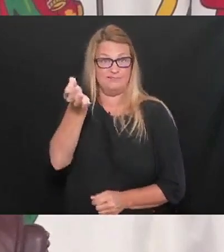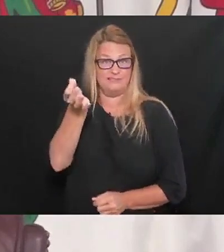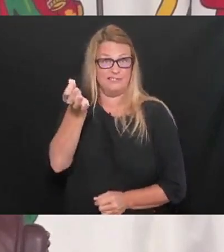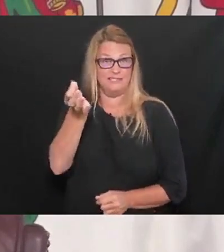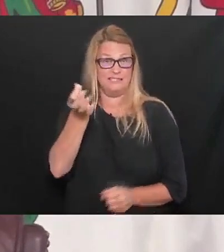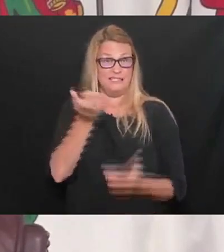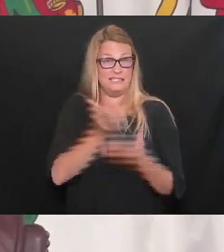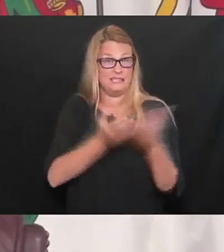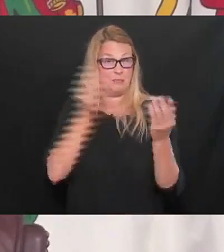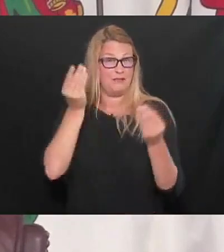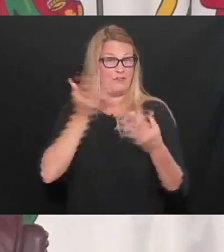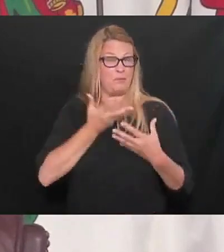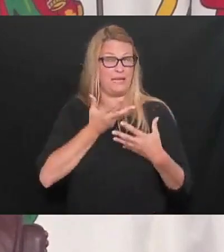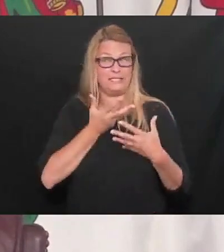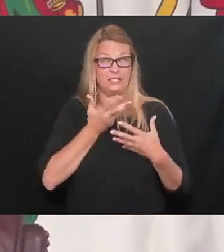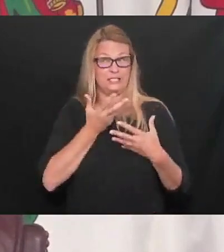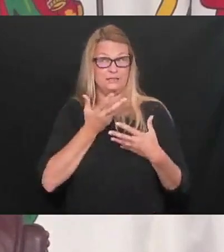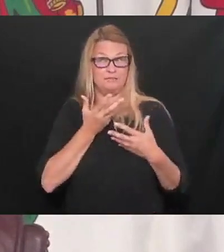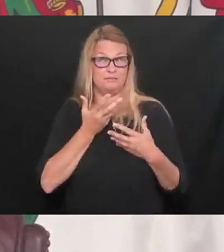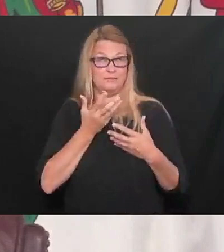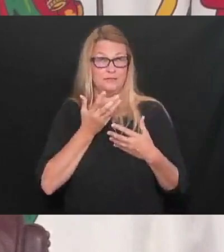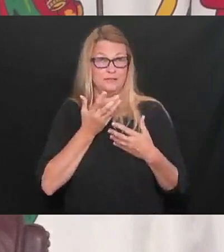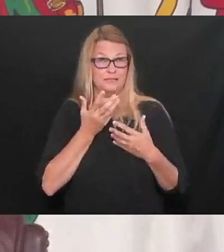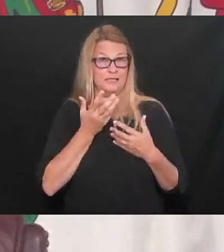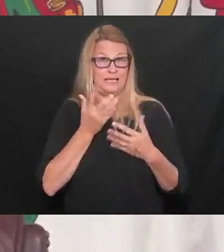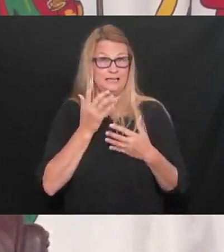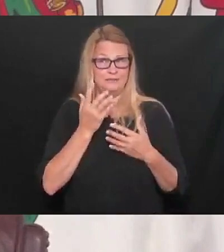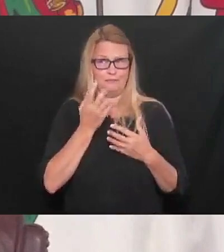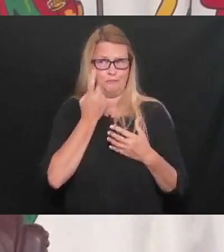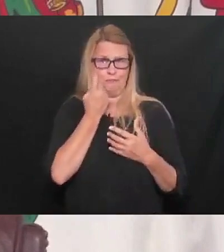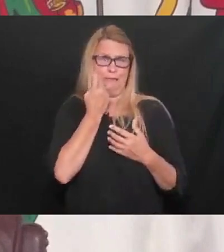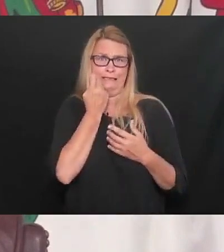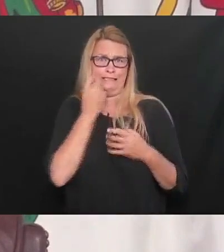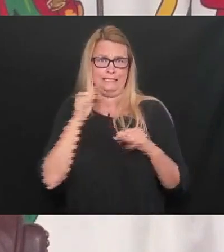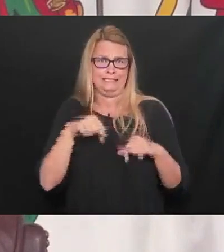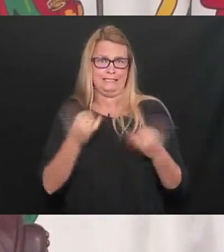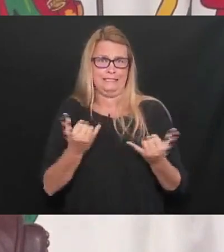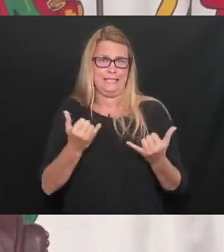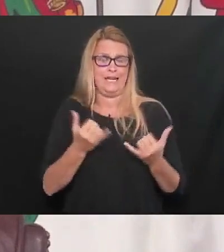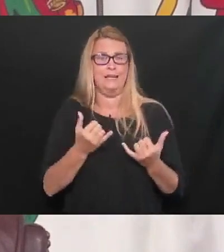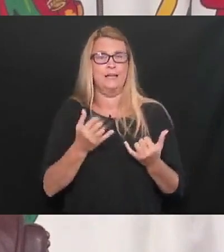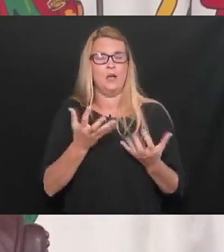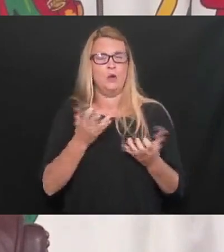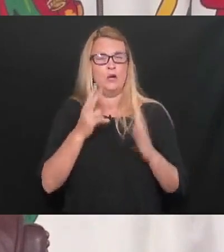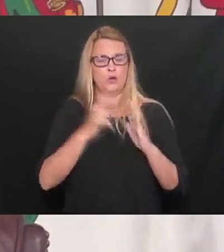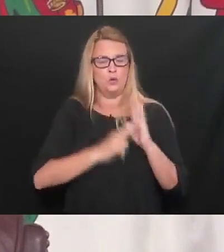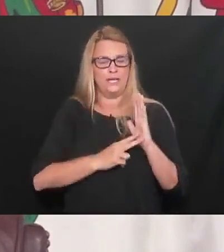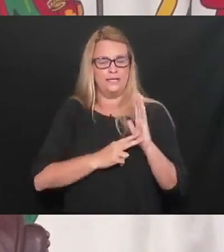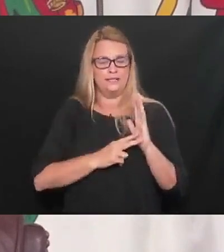the last little bit of time. I want to read you this just a second.